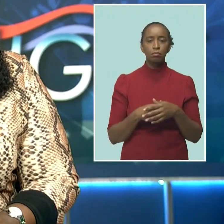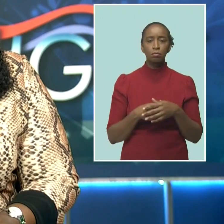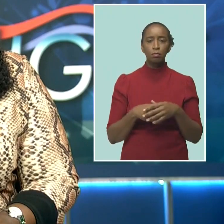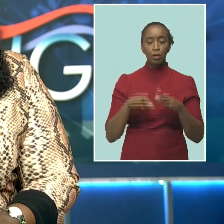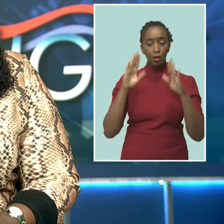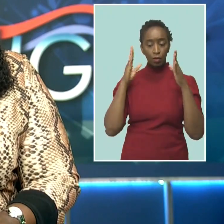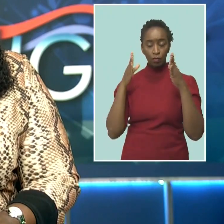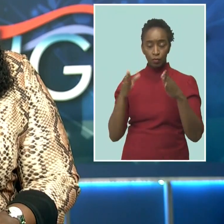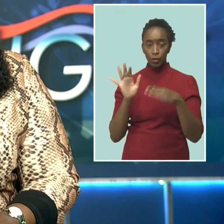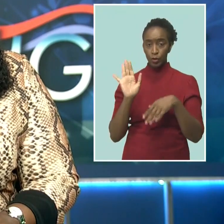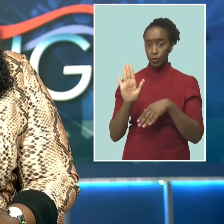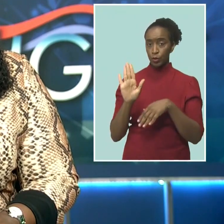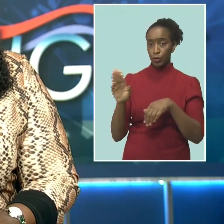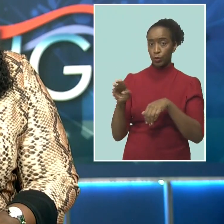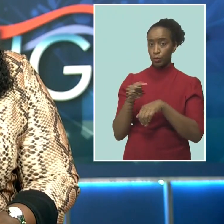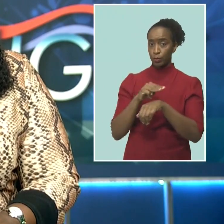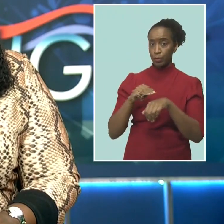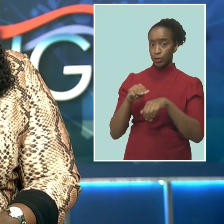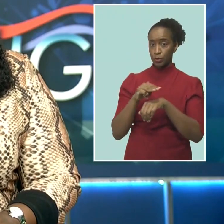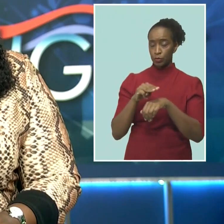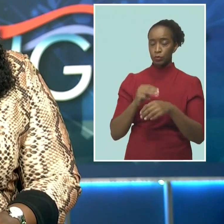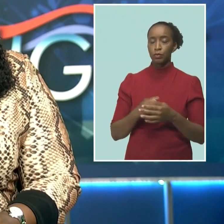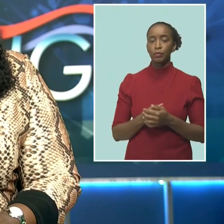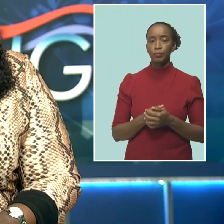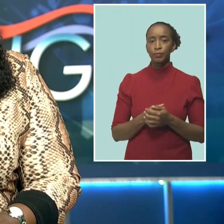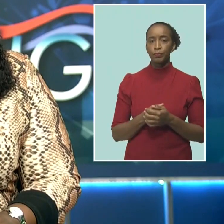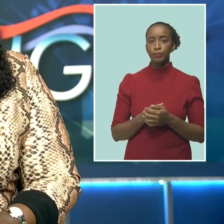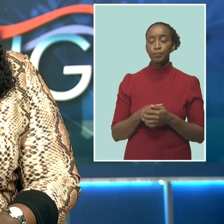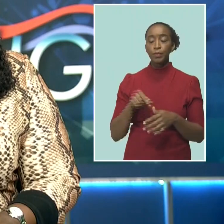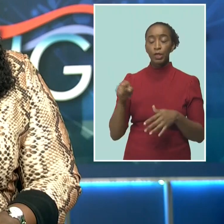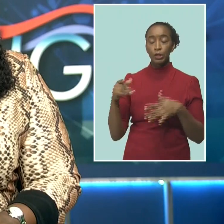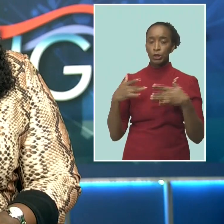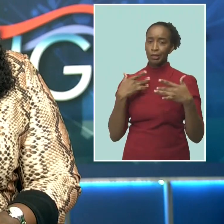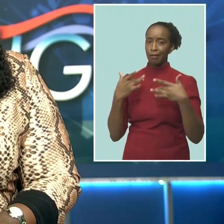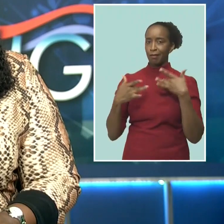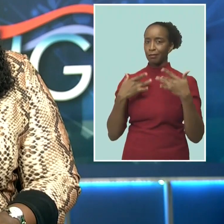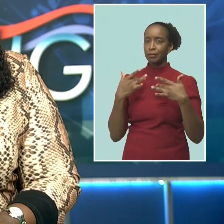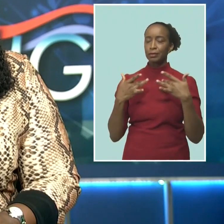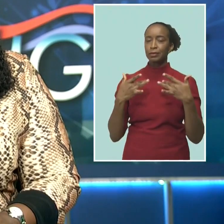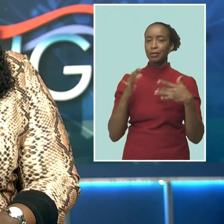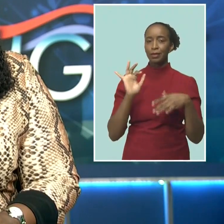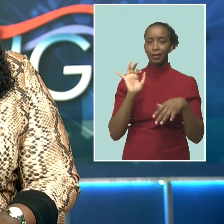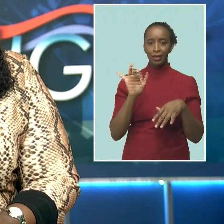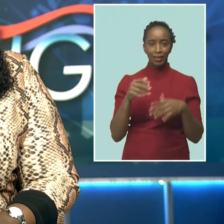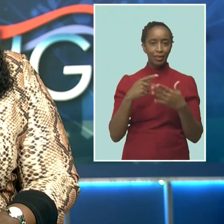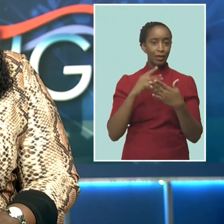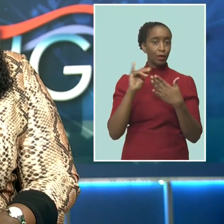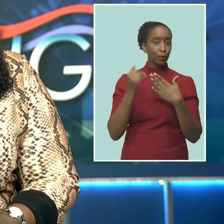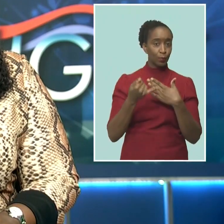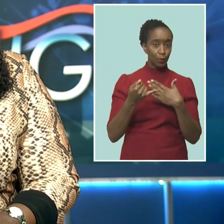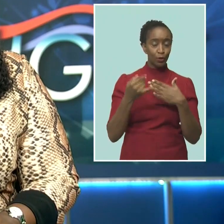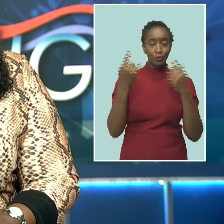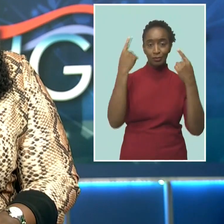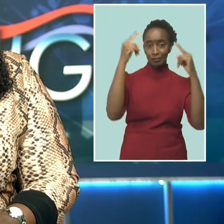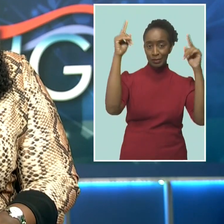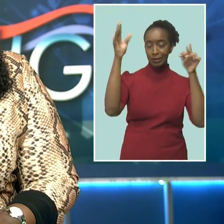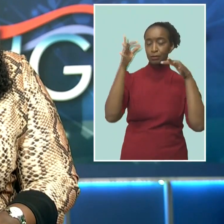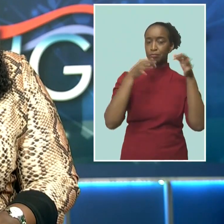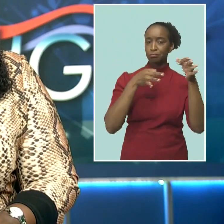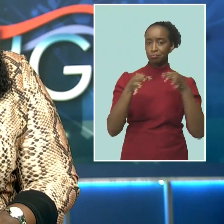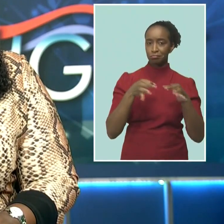of Energy and Business head. She's upbeat about the project as she touted the successes recorded by her